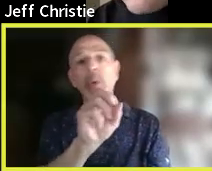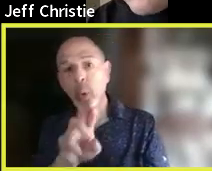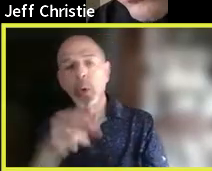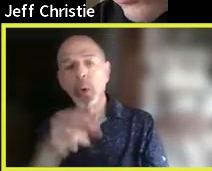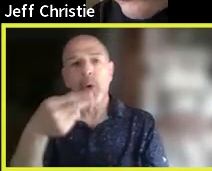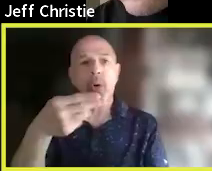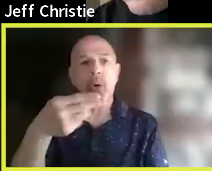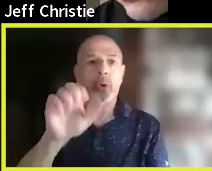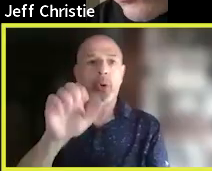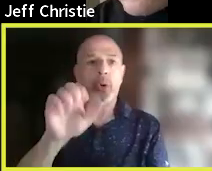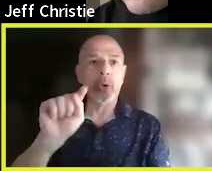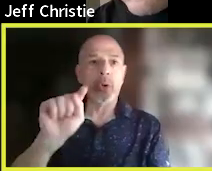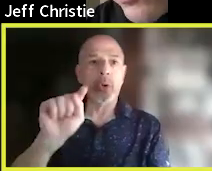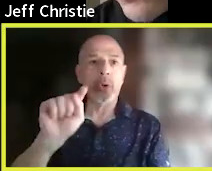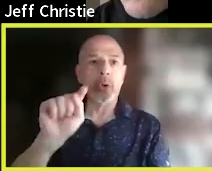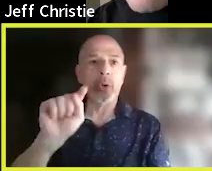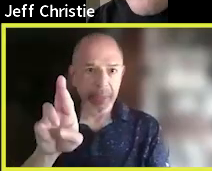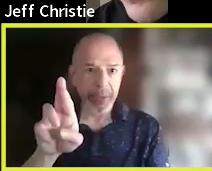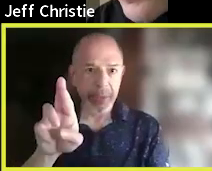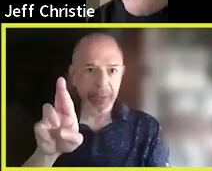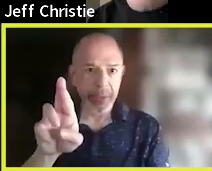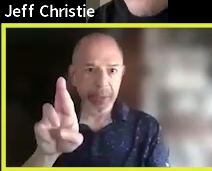And any particular questions,